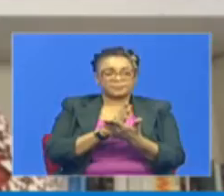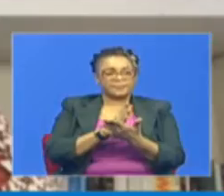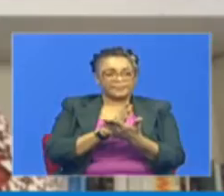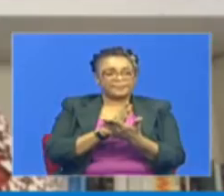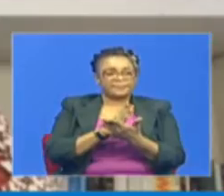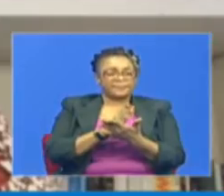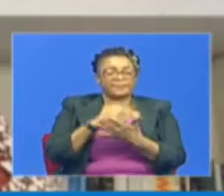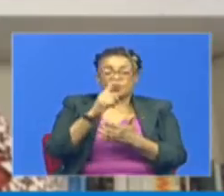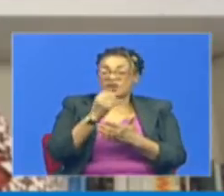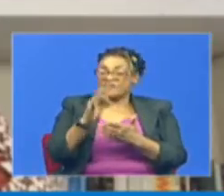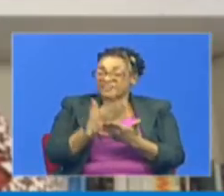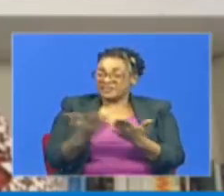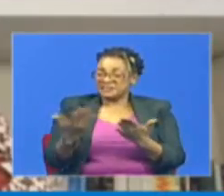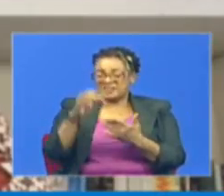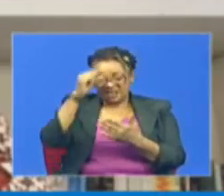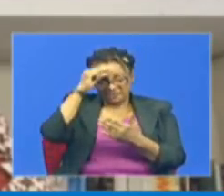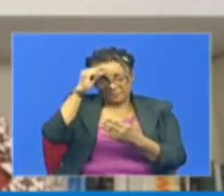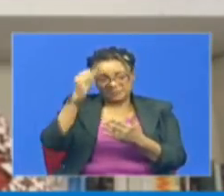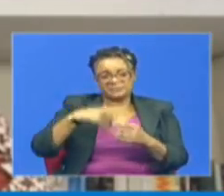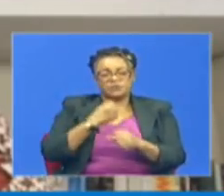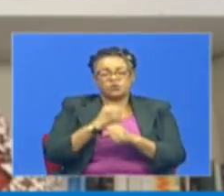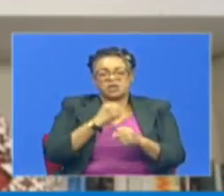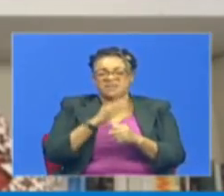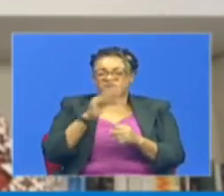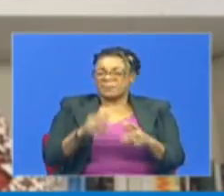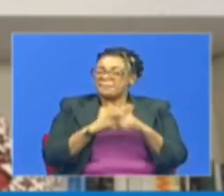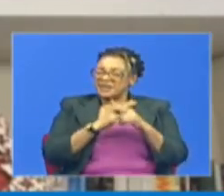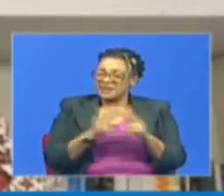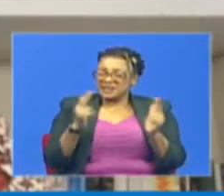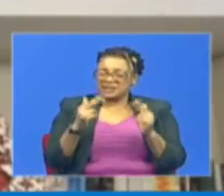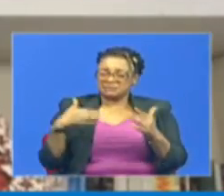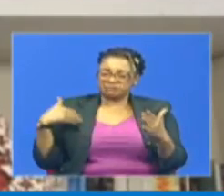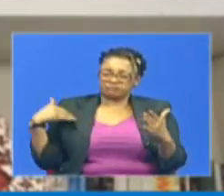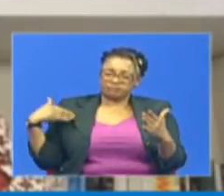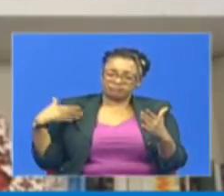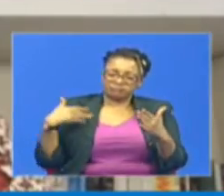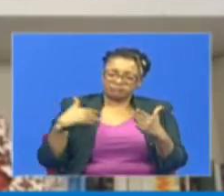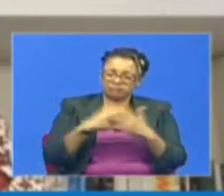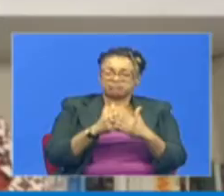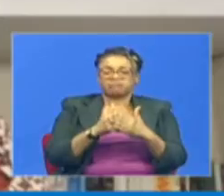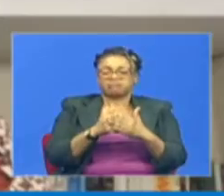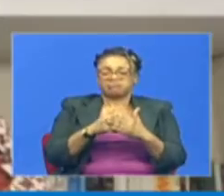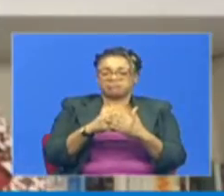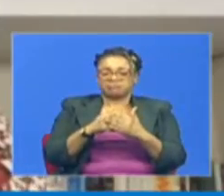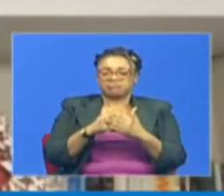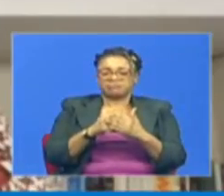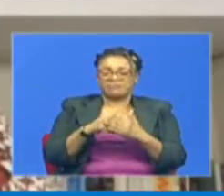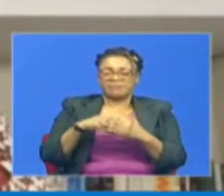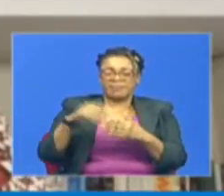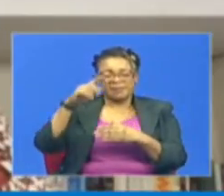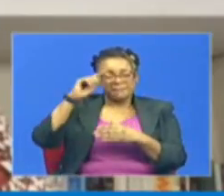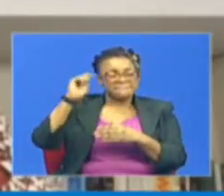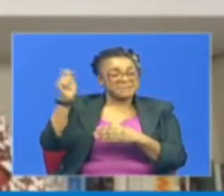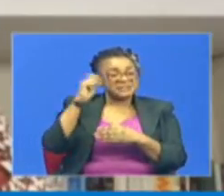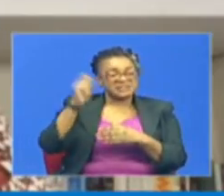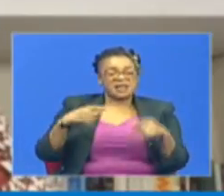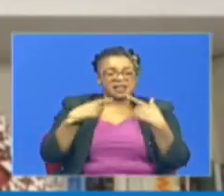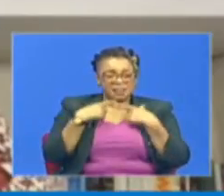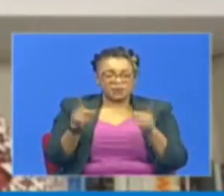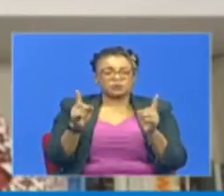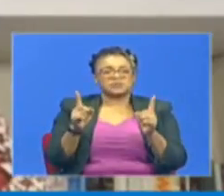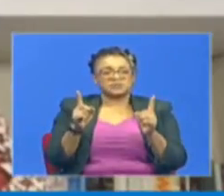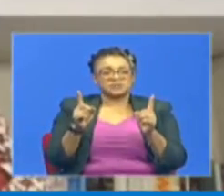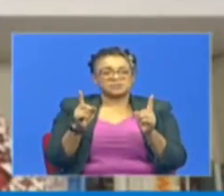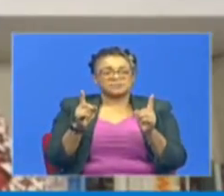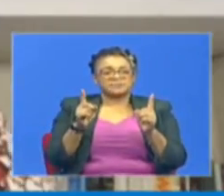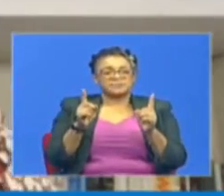things that government has been doing since the beginning, from all the measures the president has announced, has been an